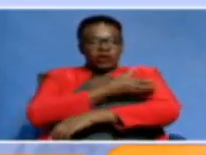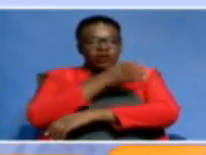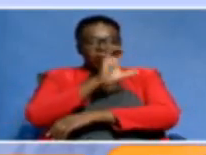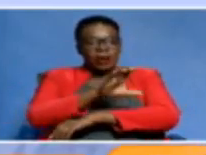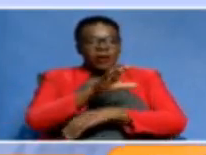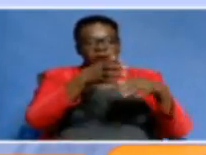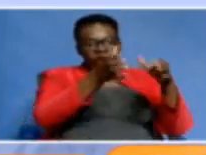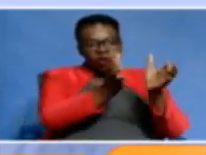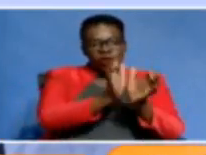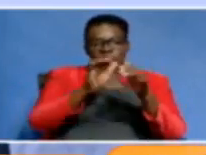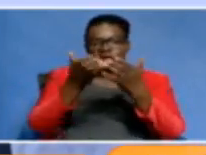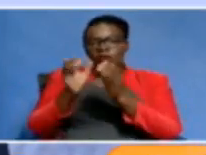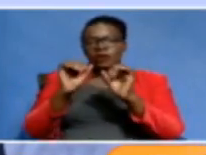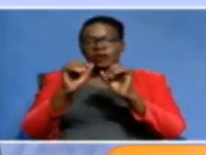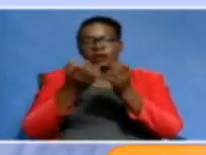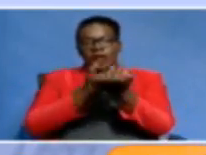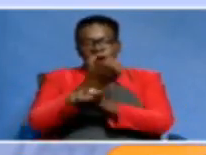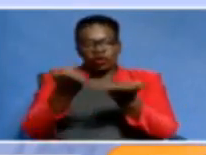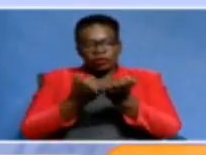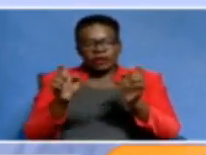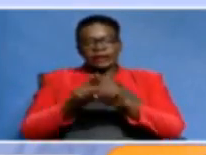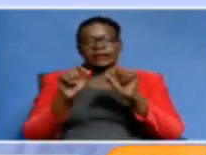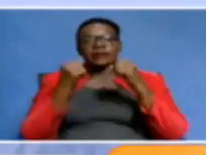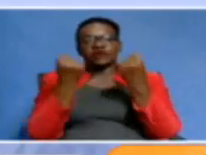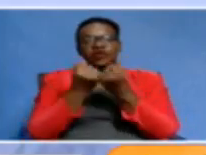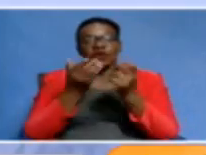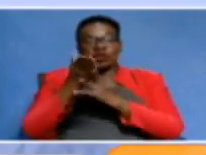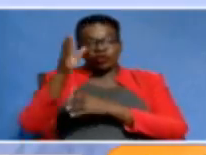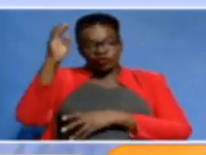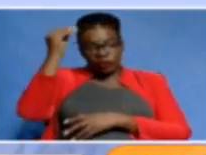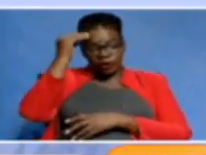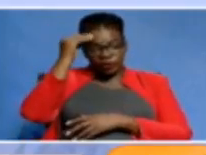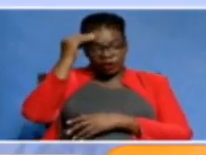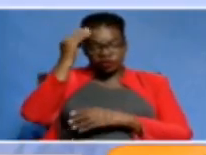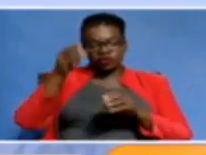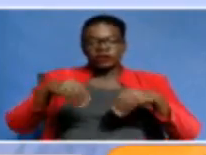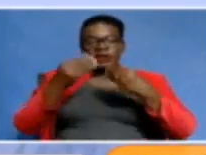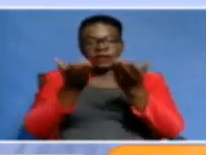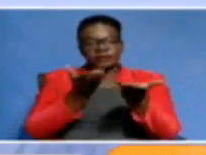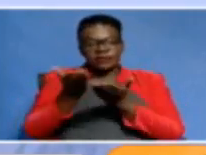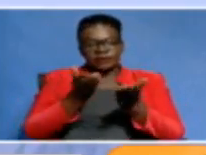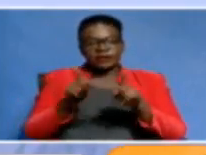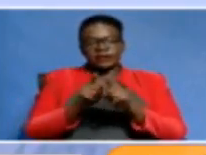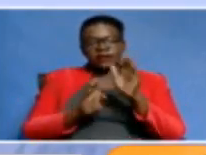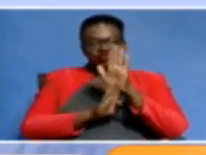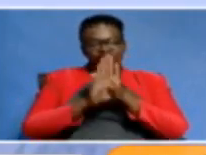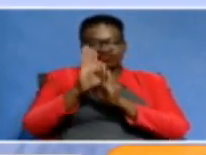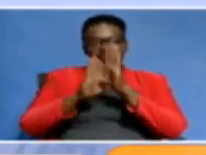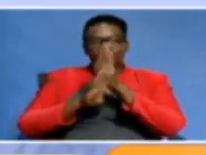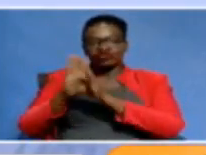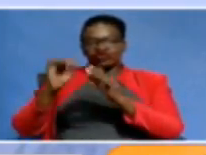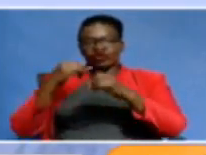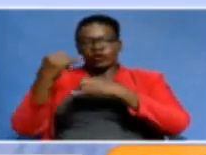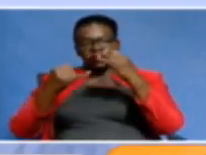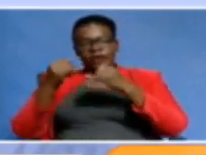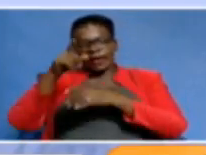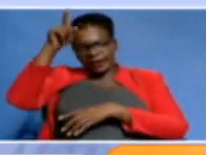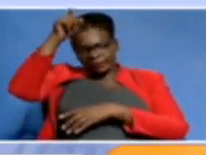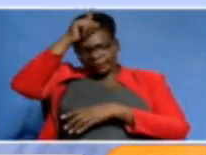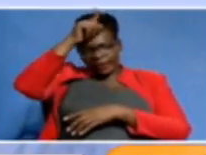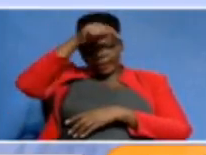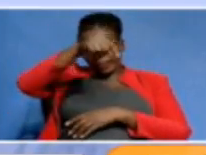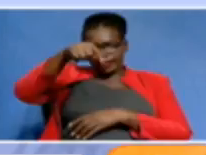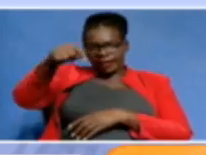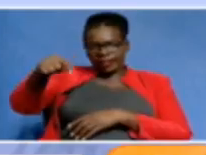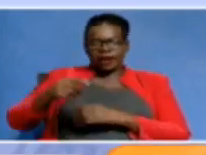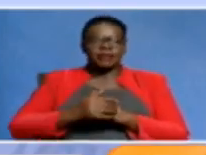communities economically and socially through education, provision of services and development of infrastructure in remote and